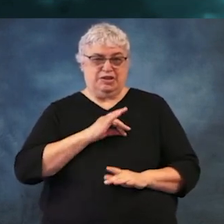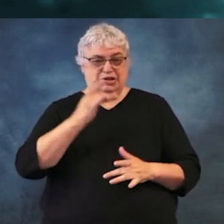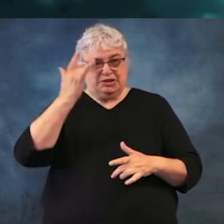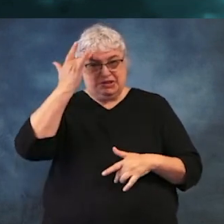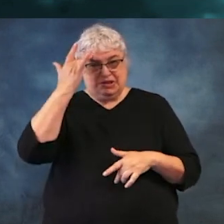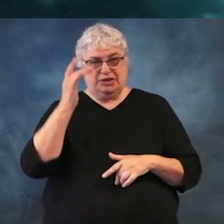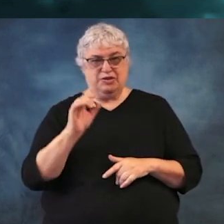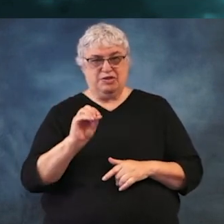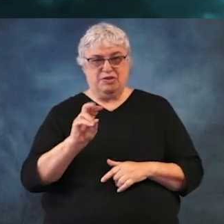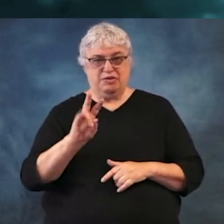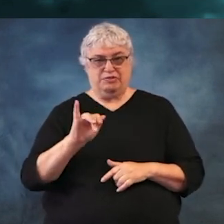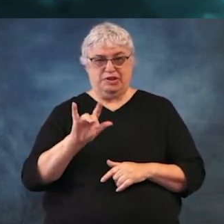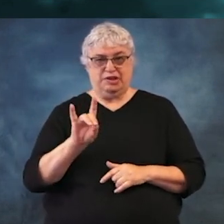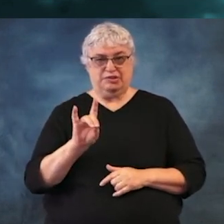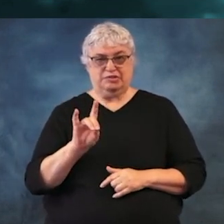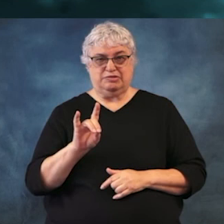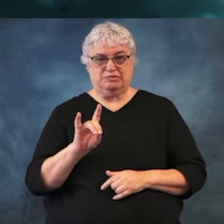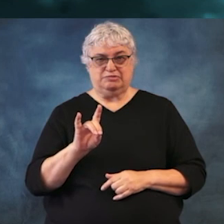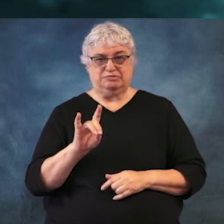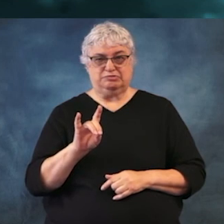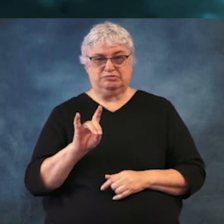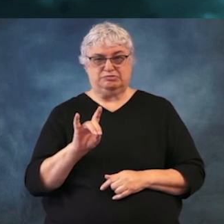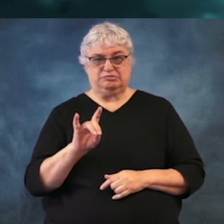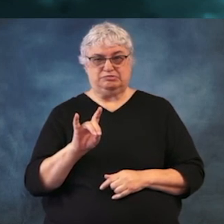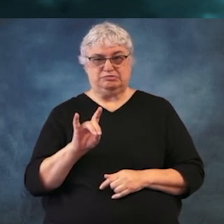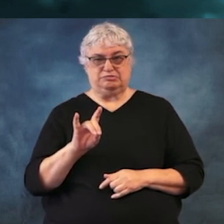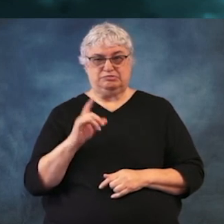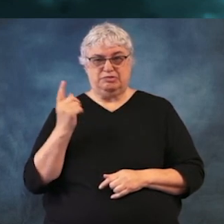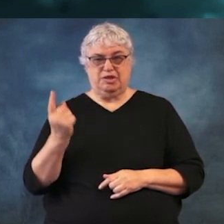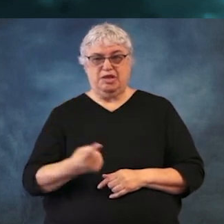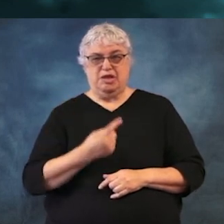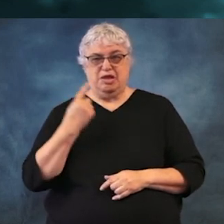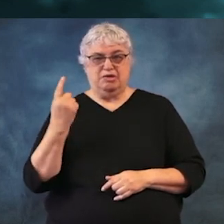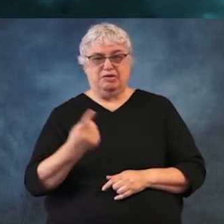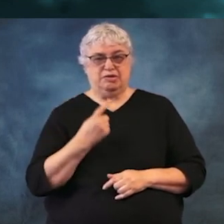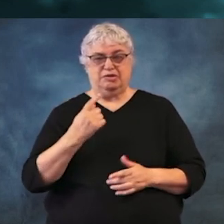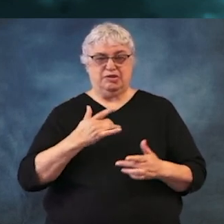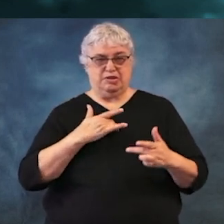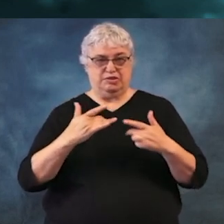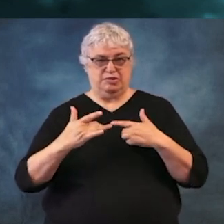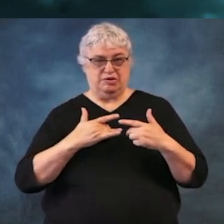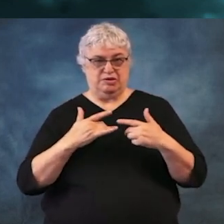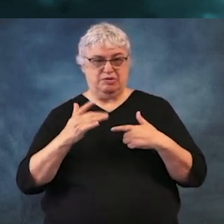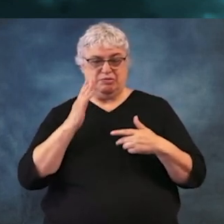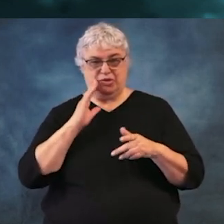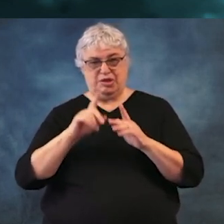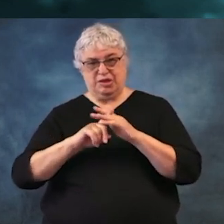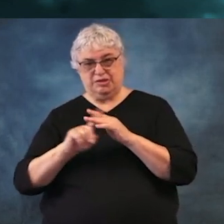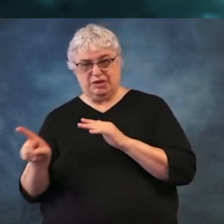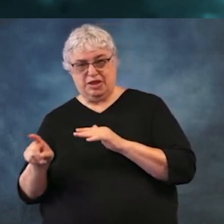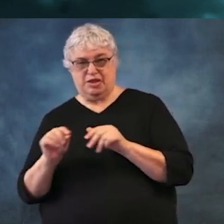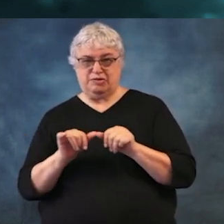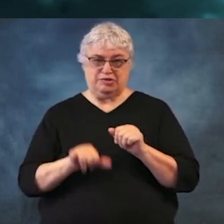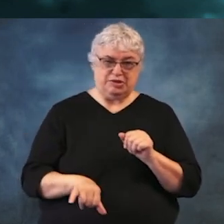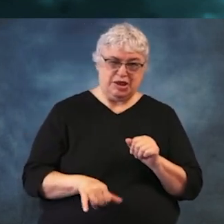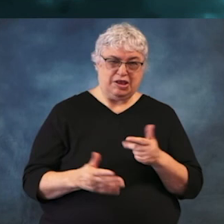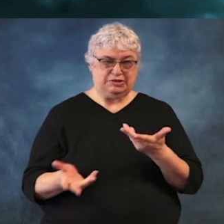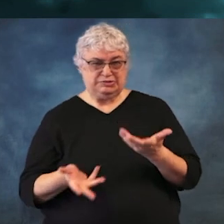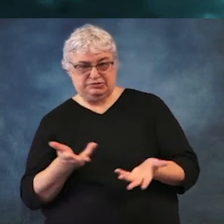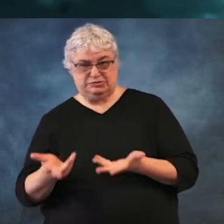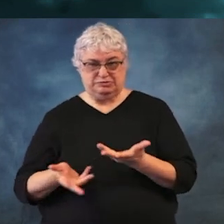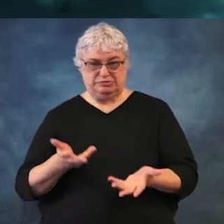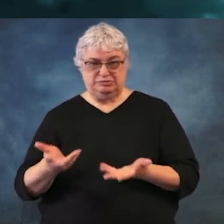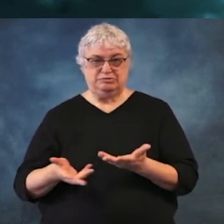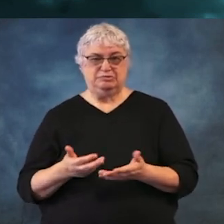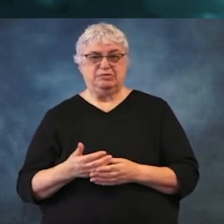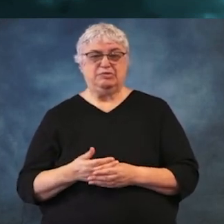COVID, I think that that's always going to be a concern of whether we're going to evacuate or not, but certainly whether or